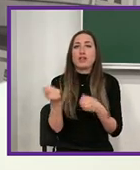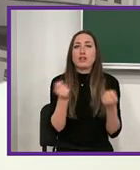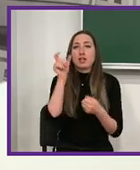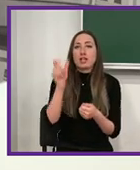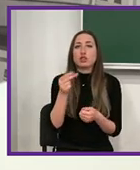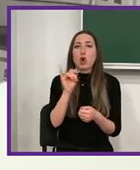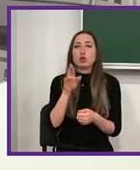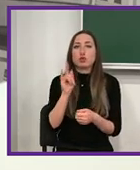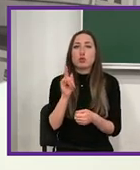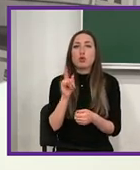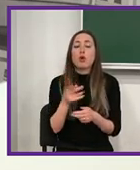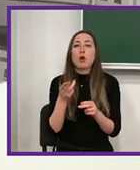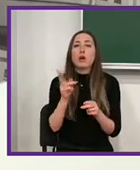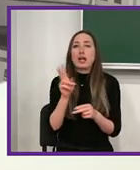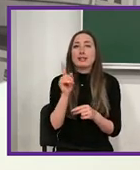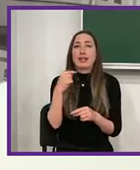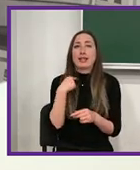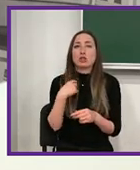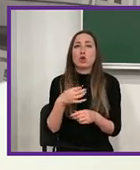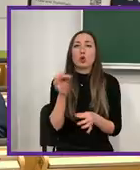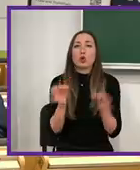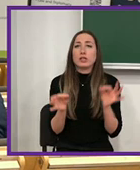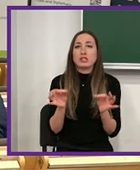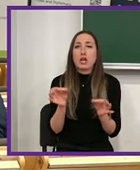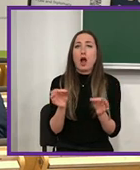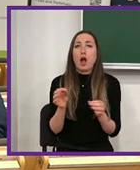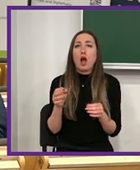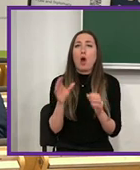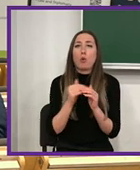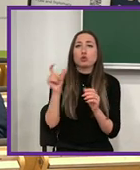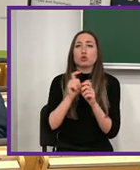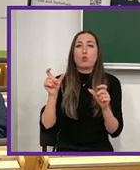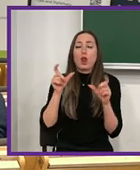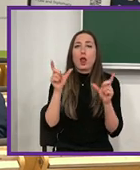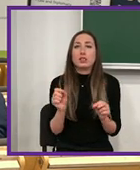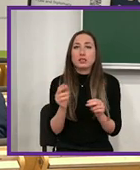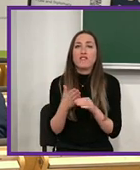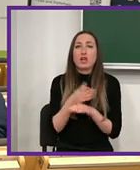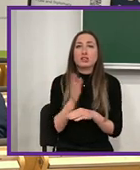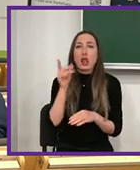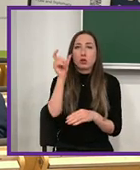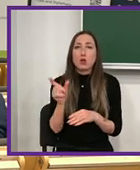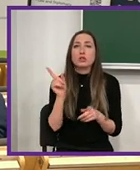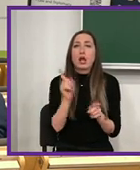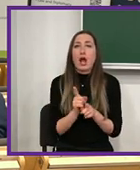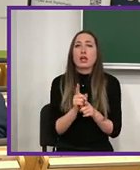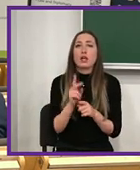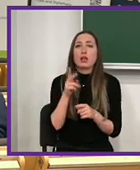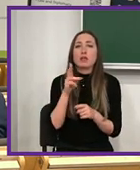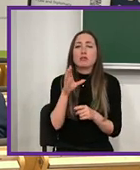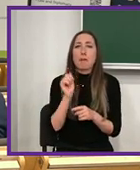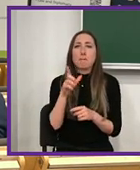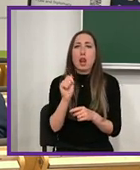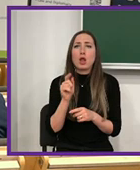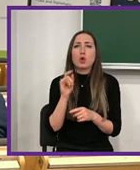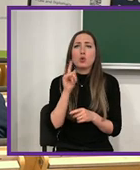would like with pride and honor to introduce Mr. George Ulrich, who is the